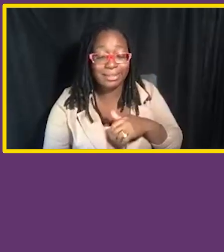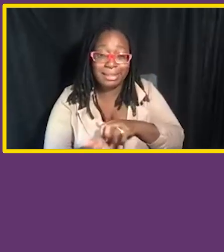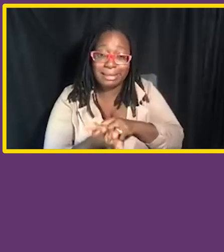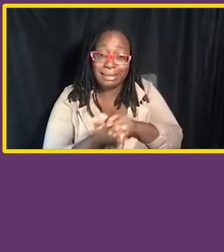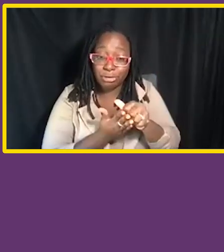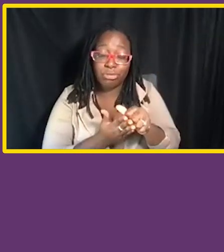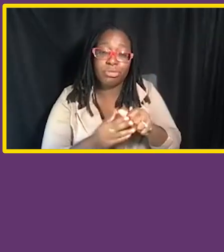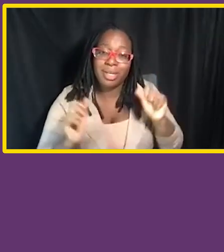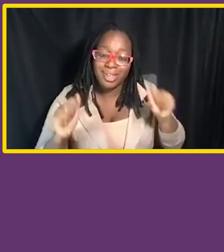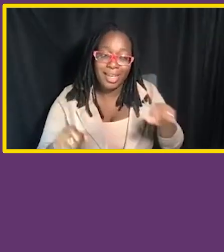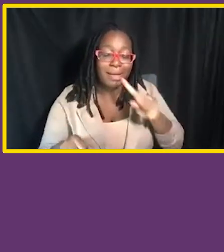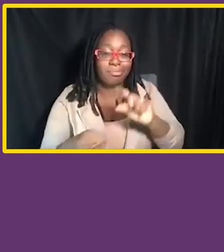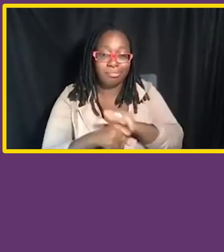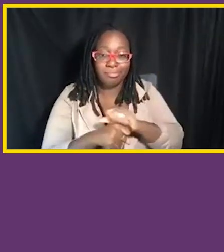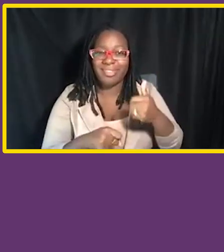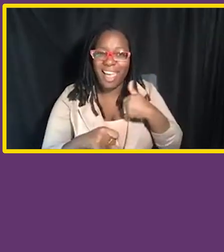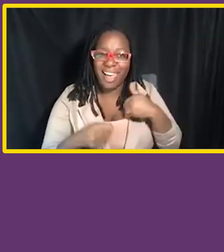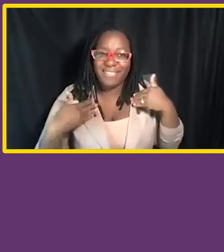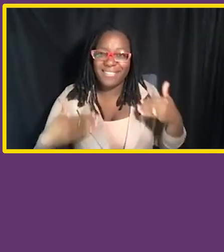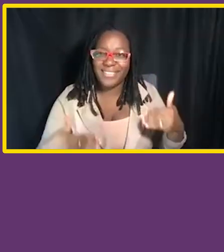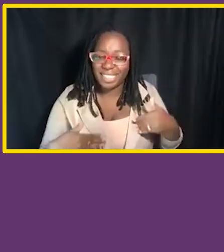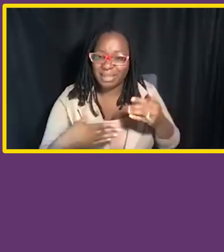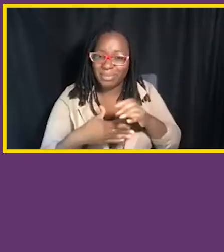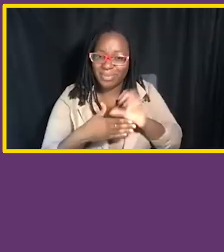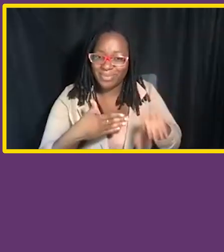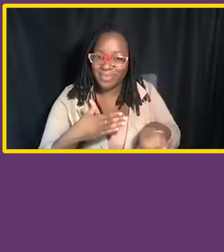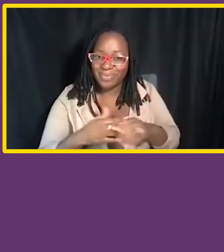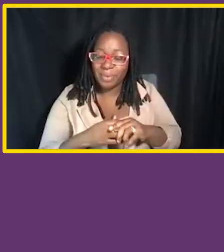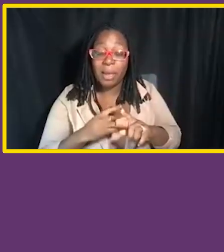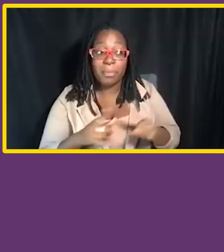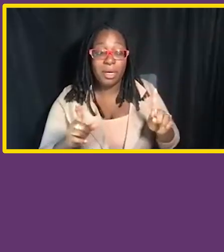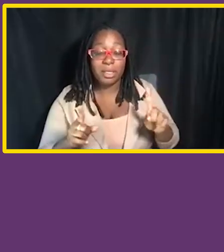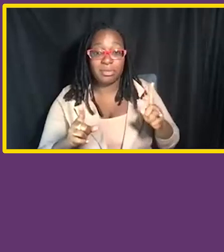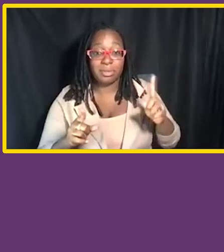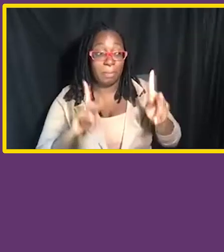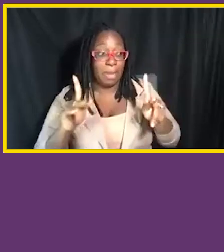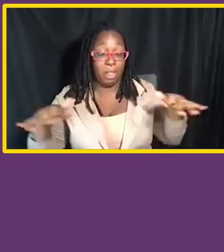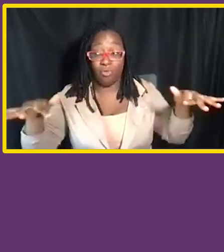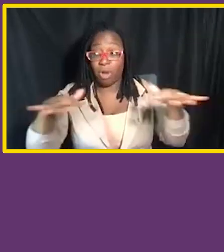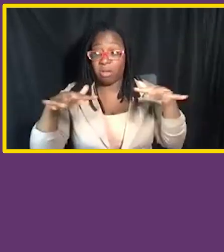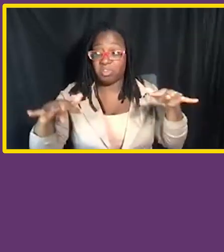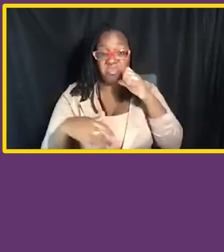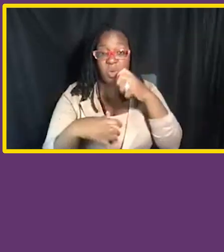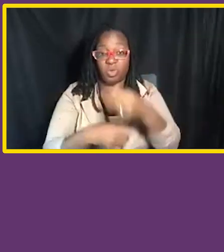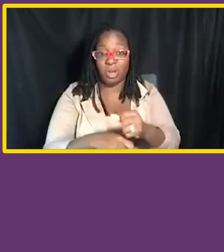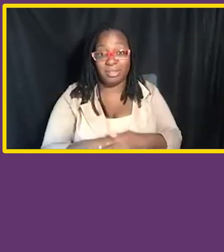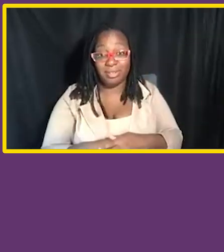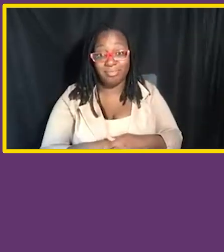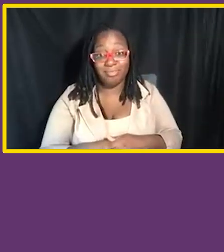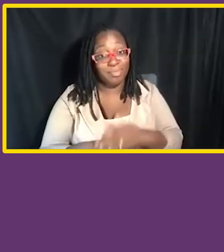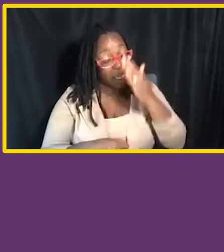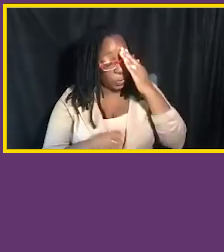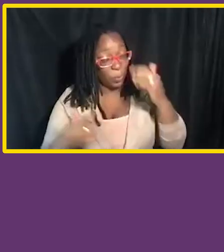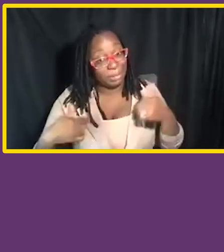physical consequences, but also that you become less trusting of people around you. I would So I have, from my own experiences